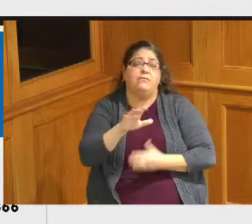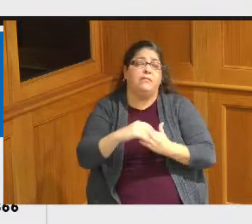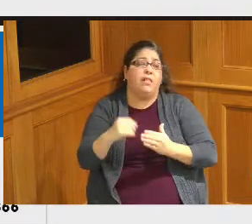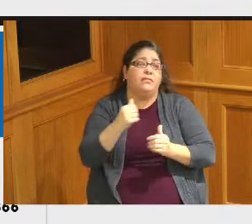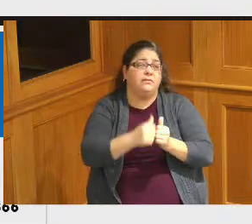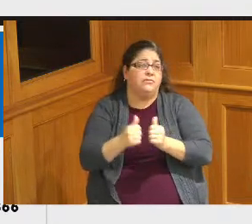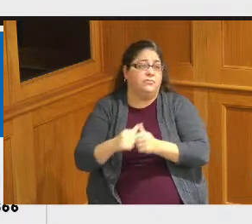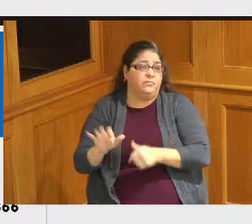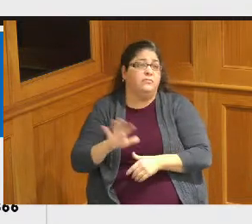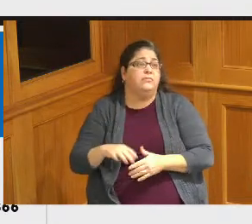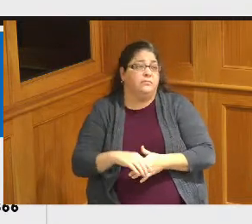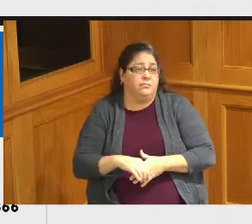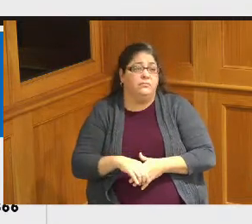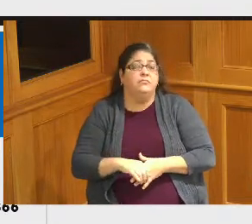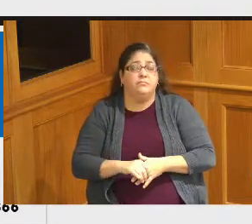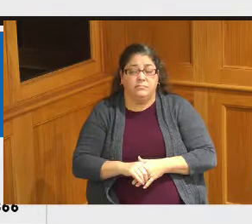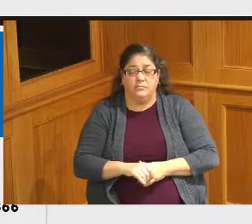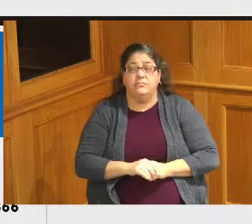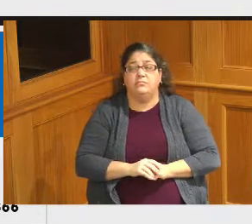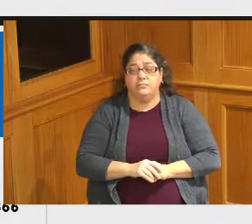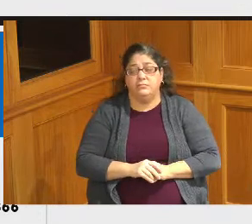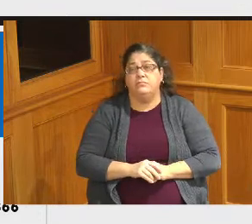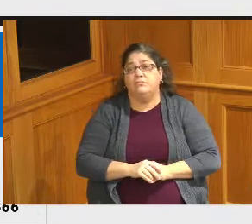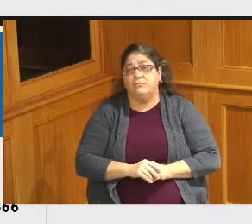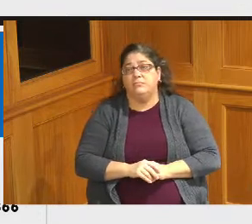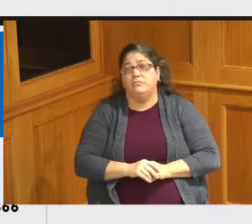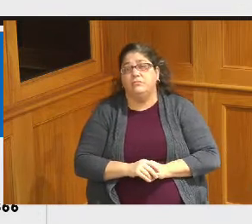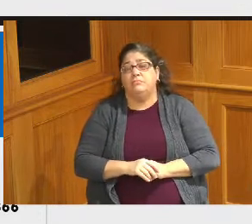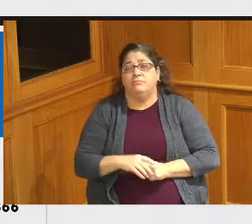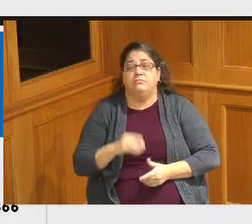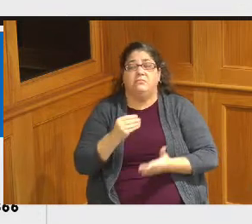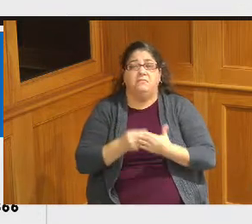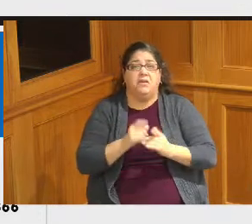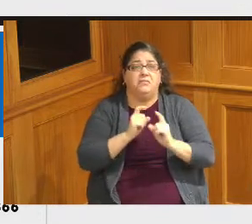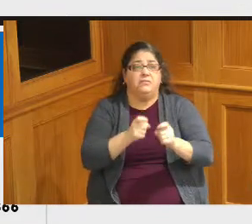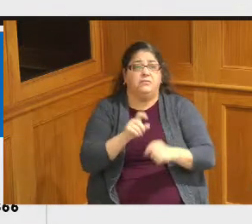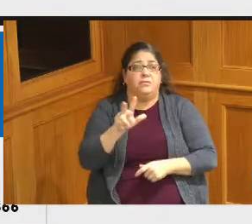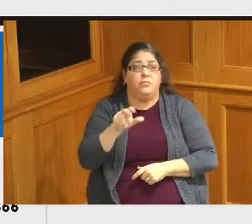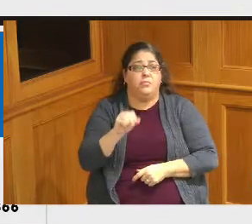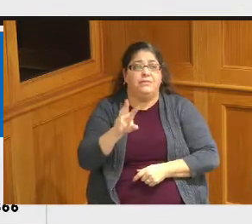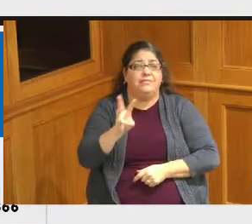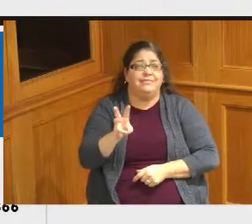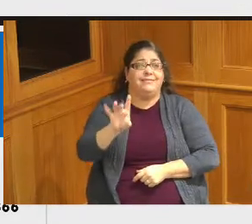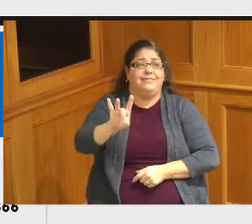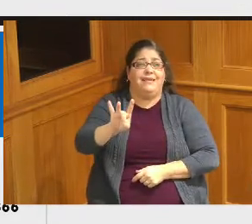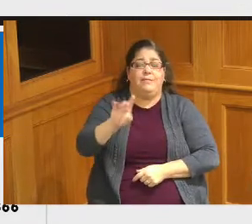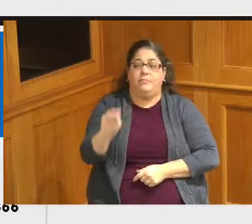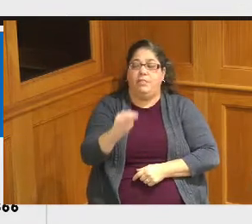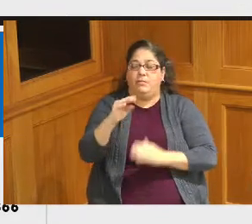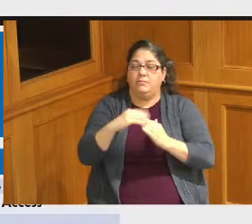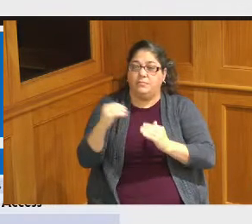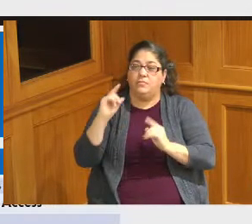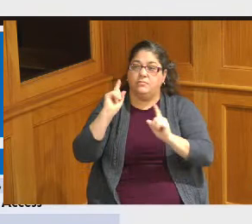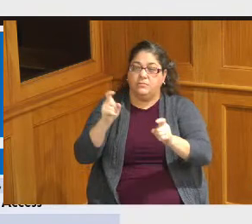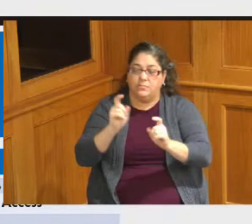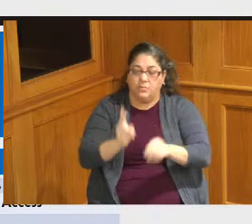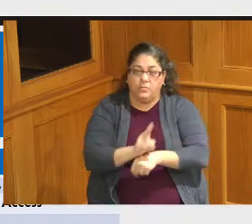$9,285 per business. And we funded about $3.68 million so far.